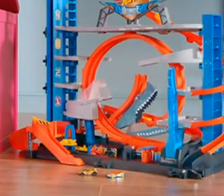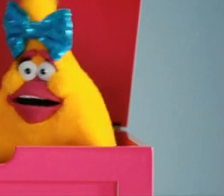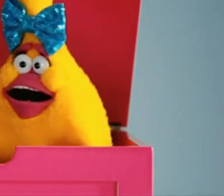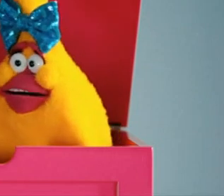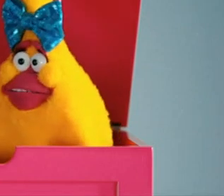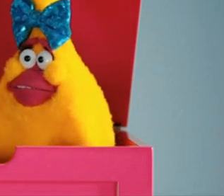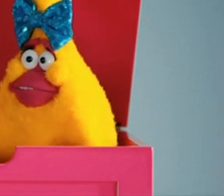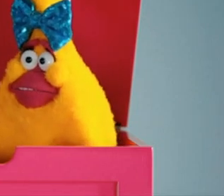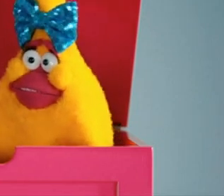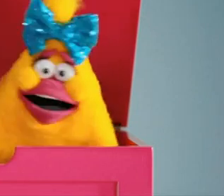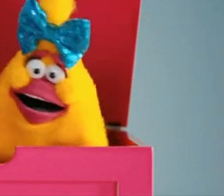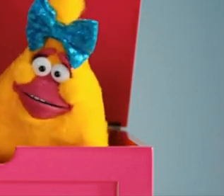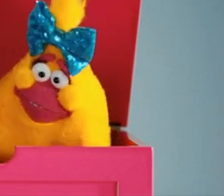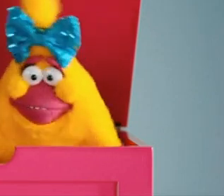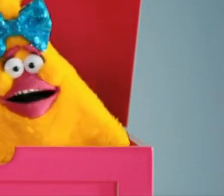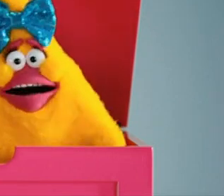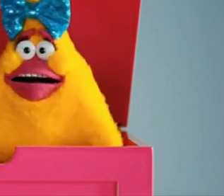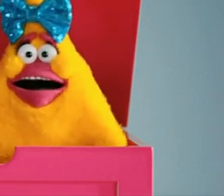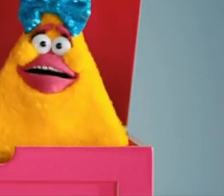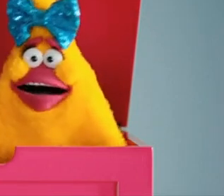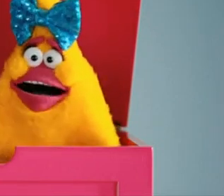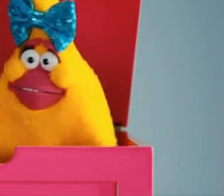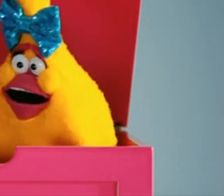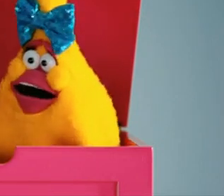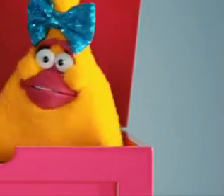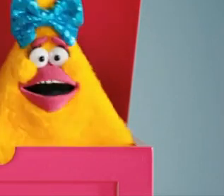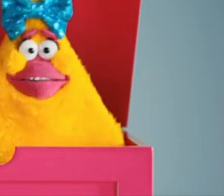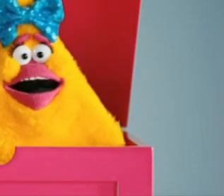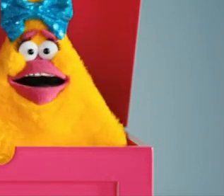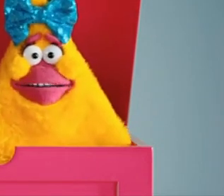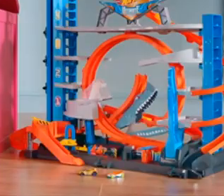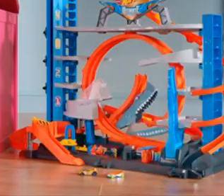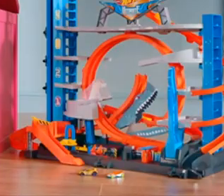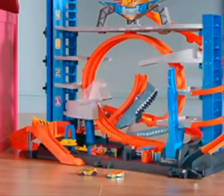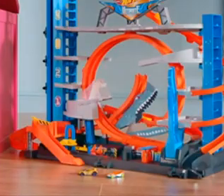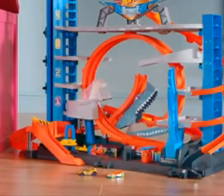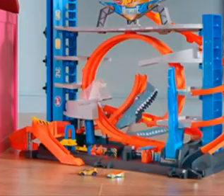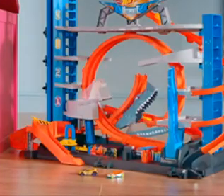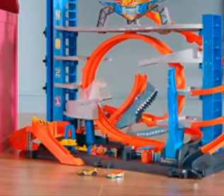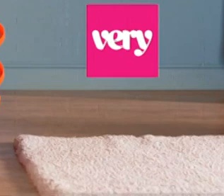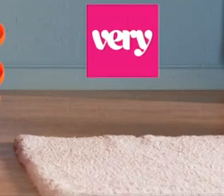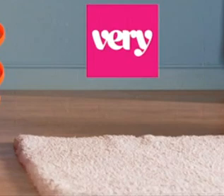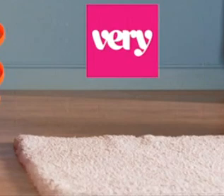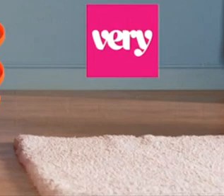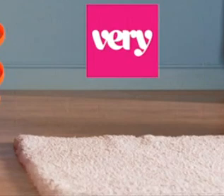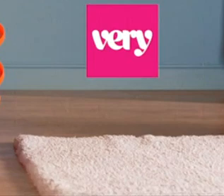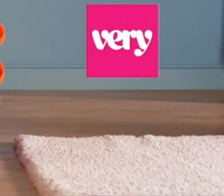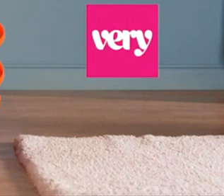say to the car? Stop. No, it said, don't look, I'm changing! Milkshake, sponsored